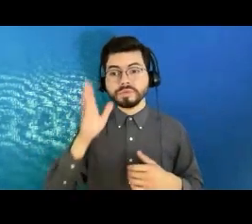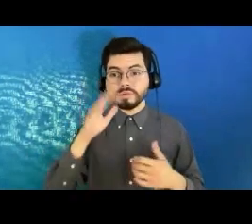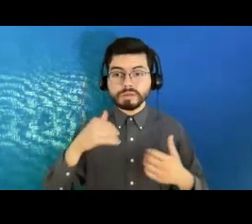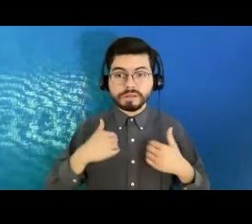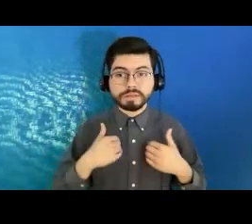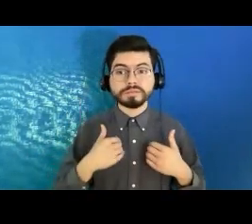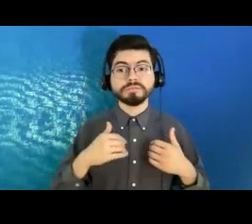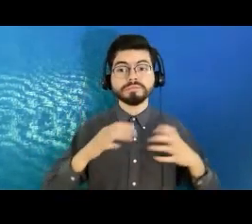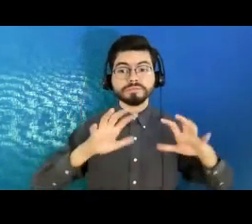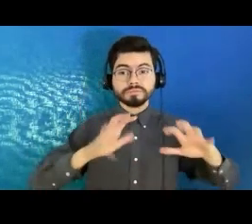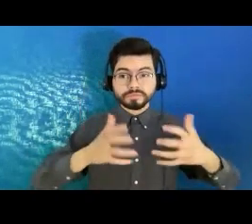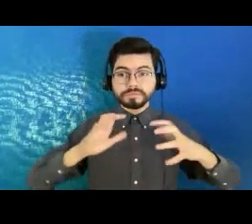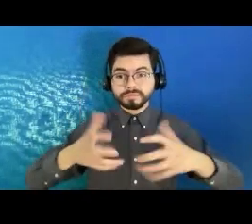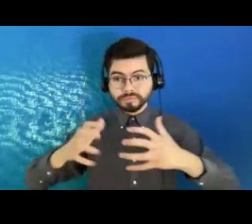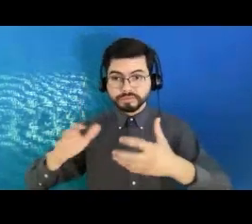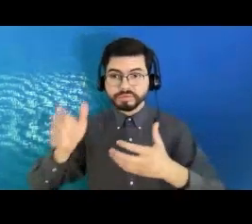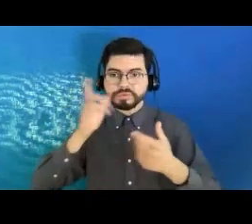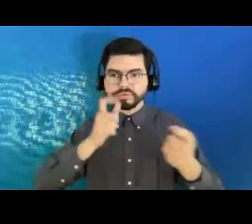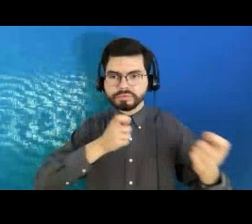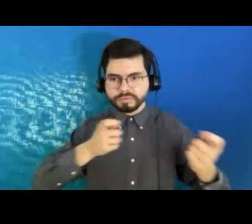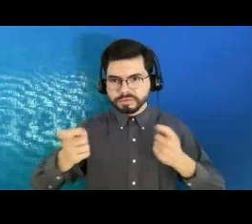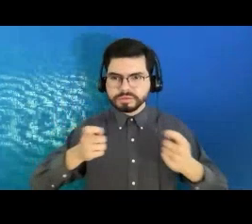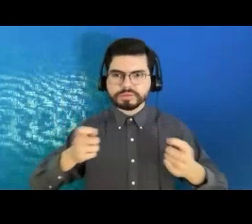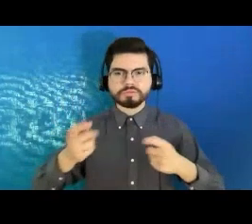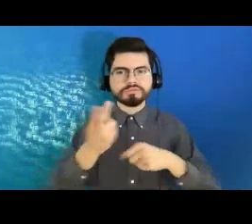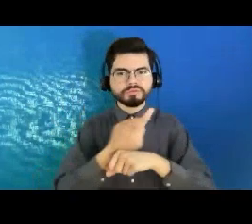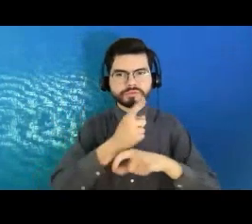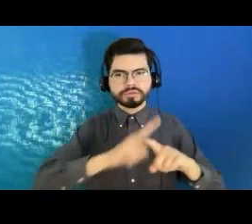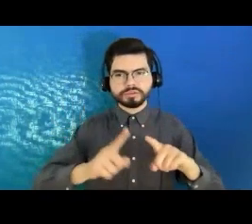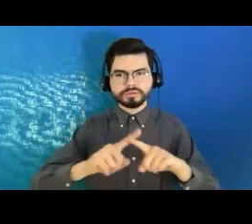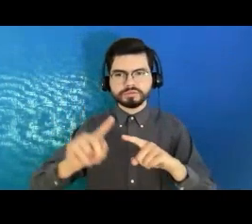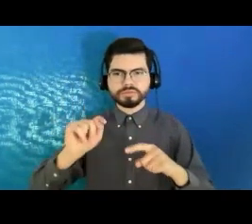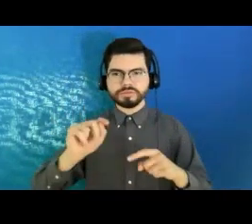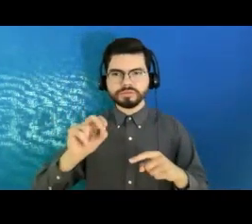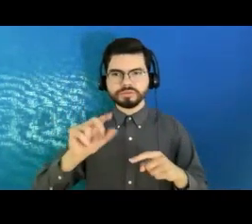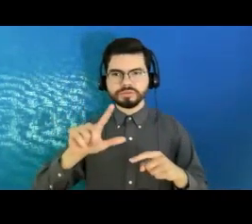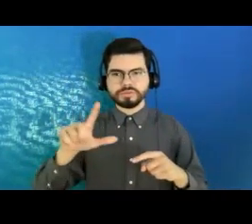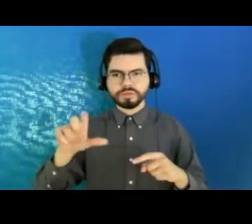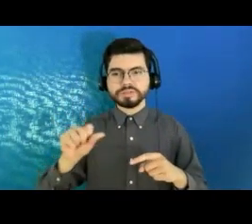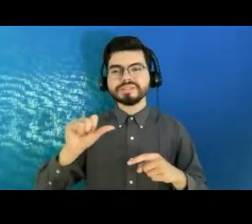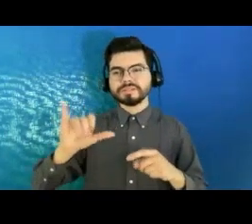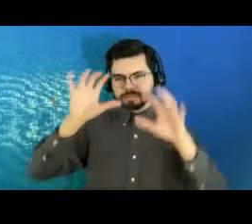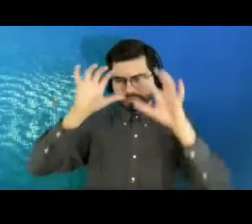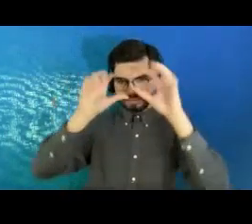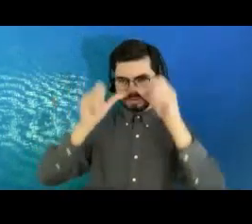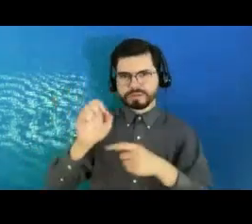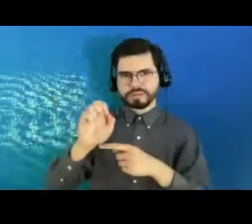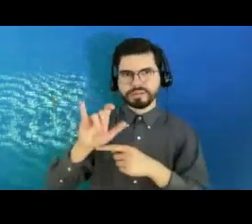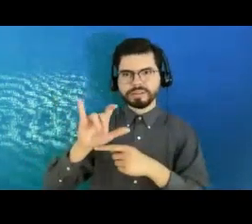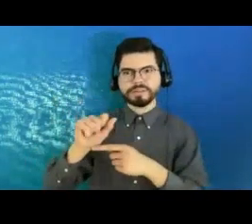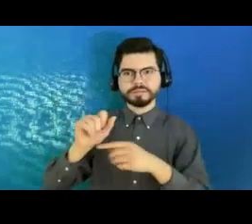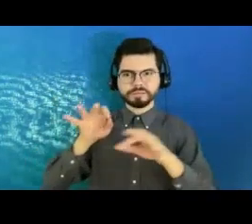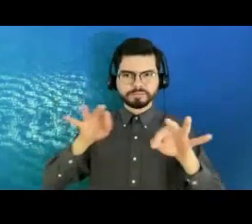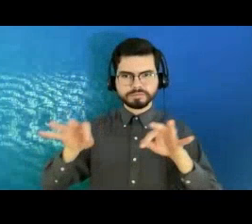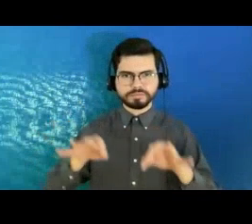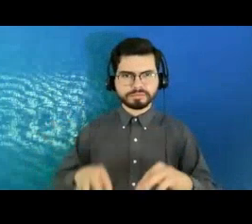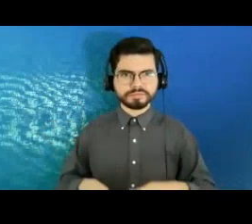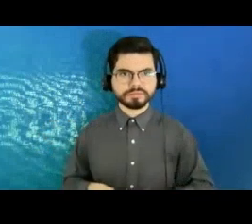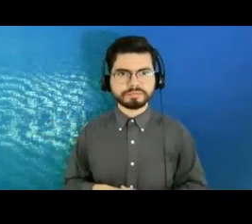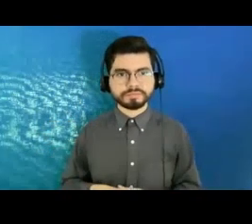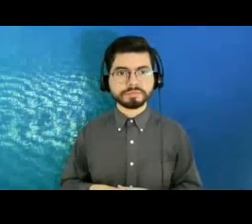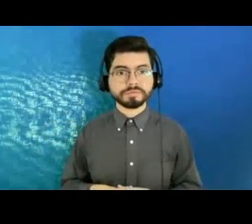manage for with different tools in the toolbox. But that's all laid out in that Bison EIS. These are some of the tools